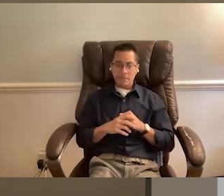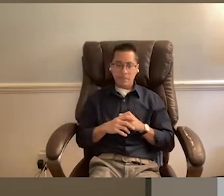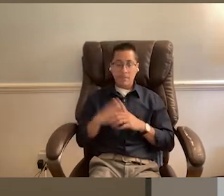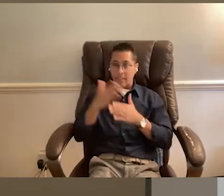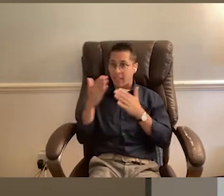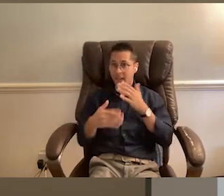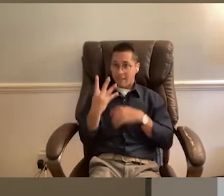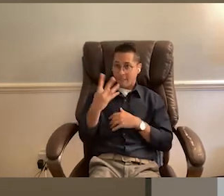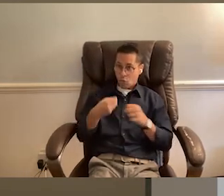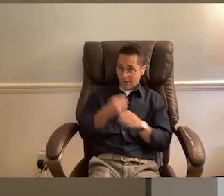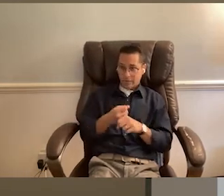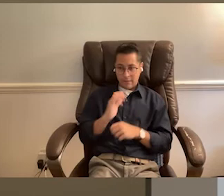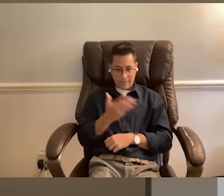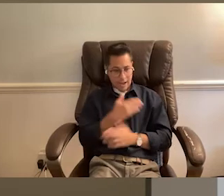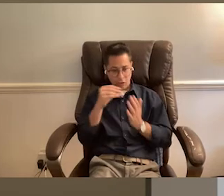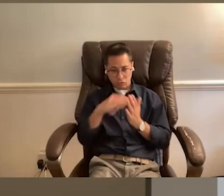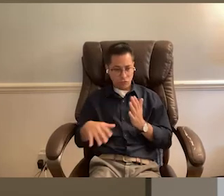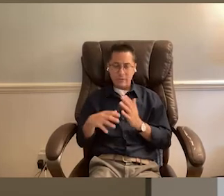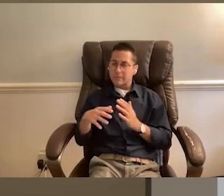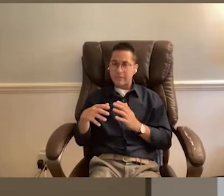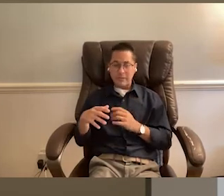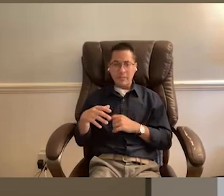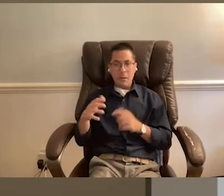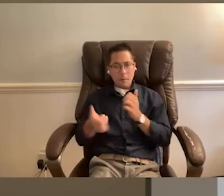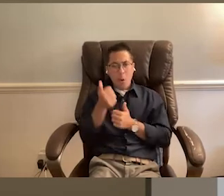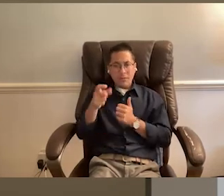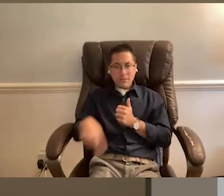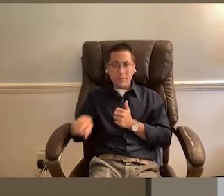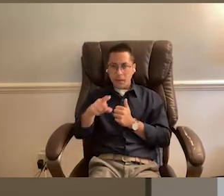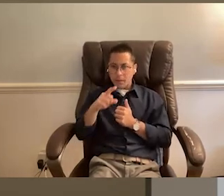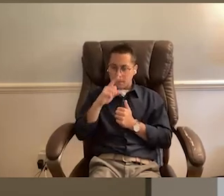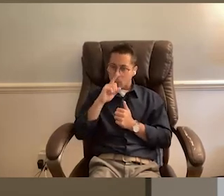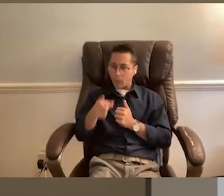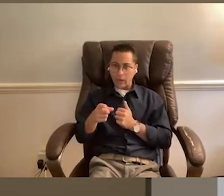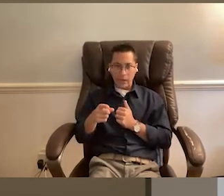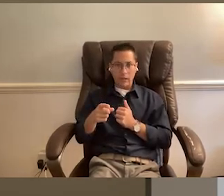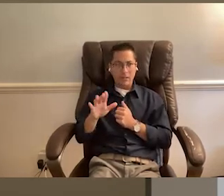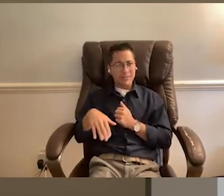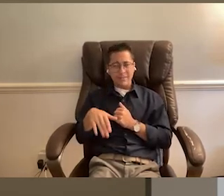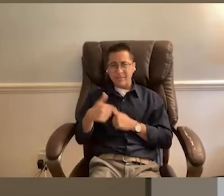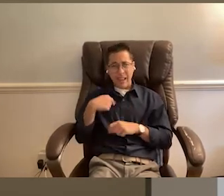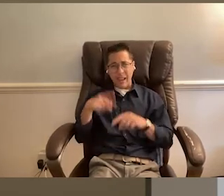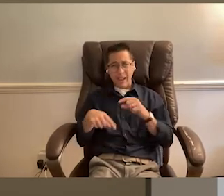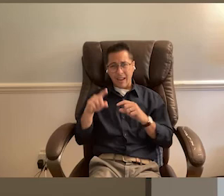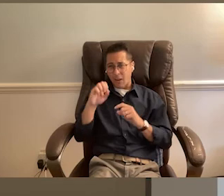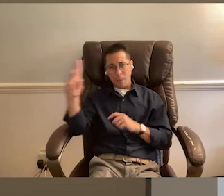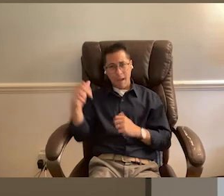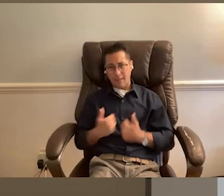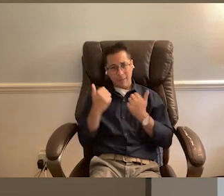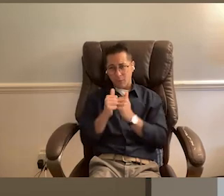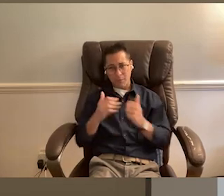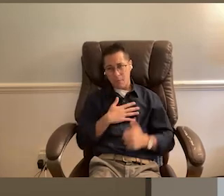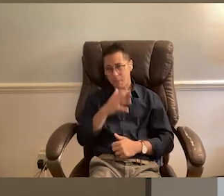that I'm connected with, I would say this is still a pretty accurate number. But I really want to get back and do another alumni survey.